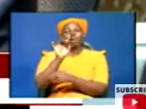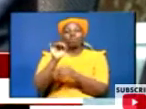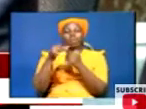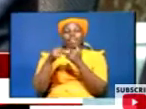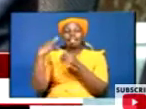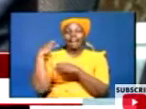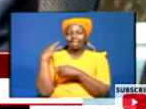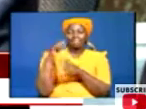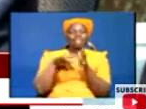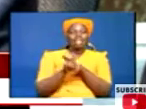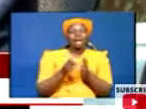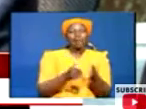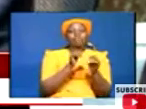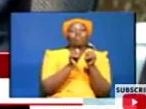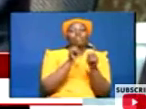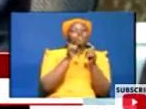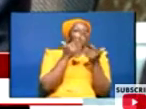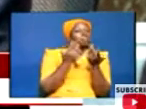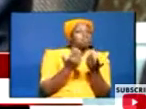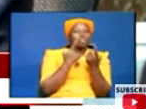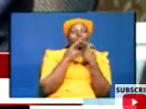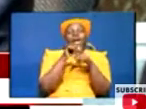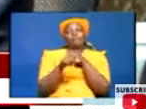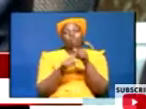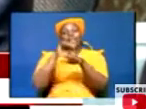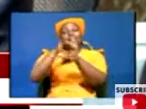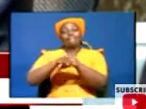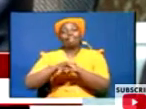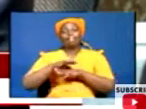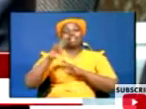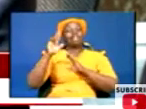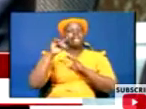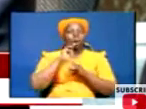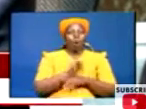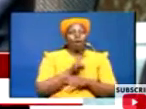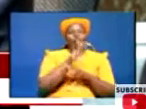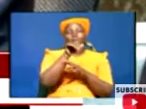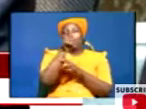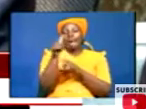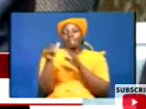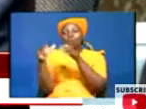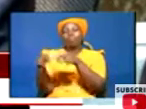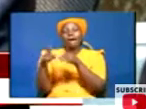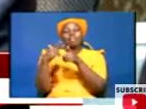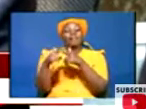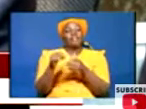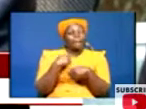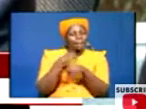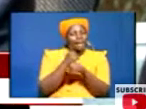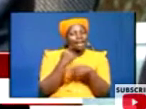that speaks to taking instructions from other quarters and renders the ongoing